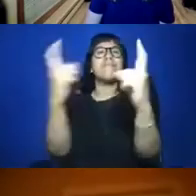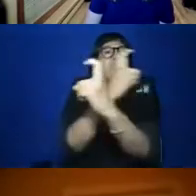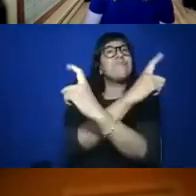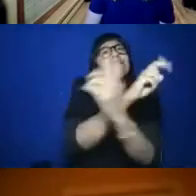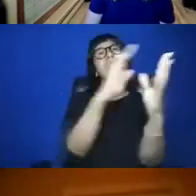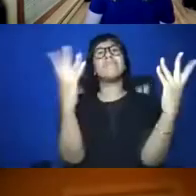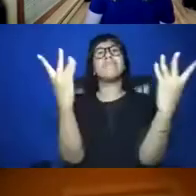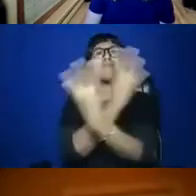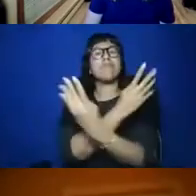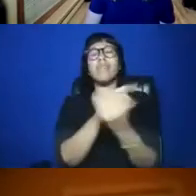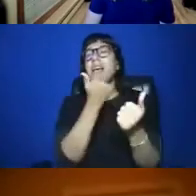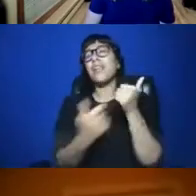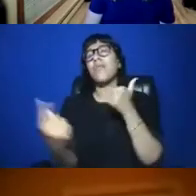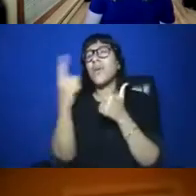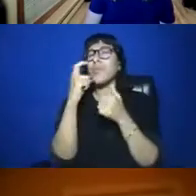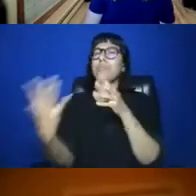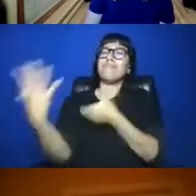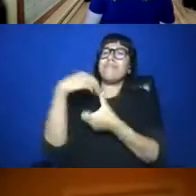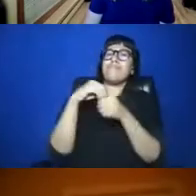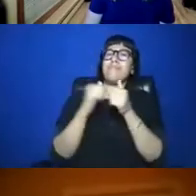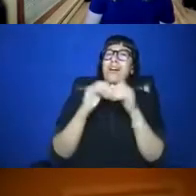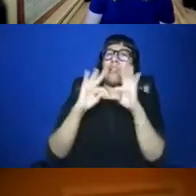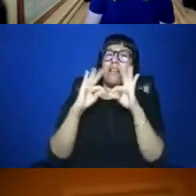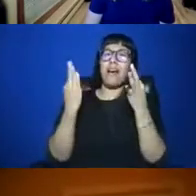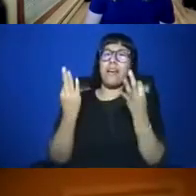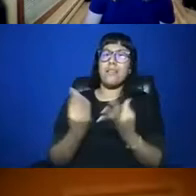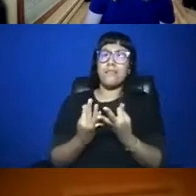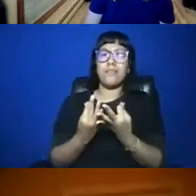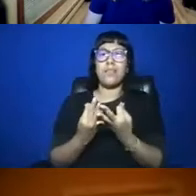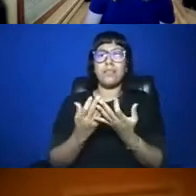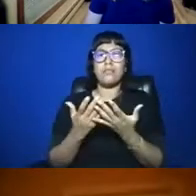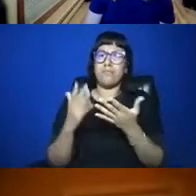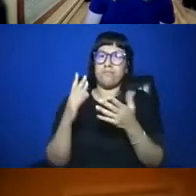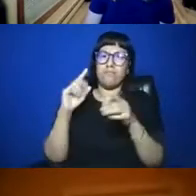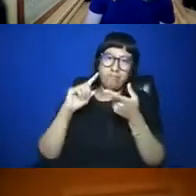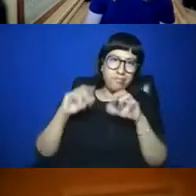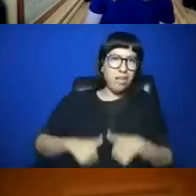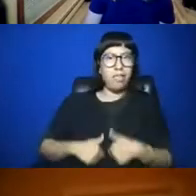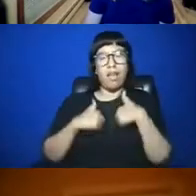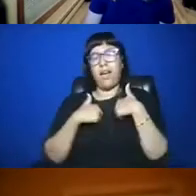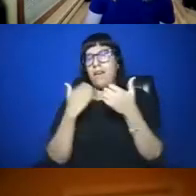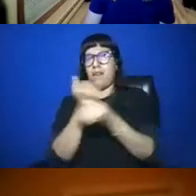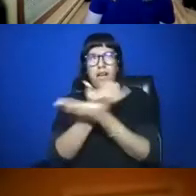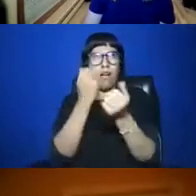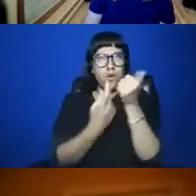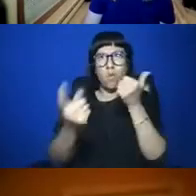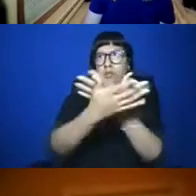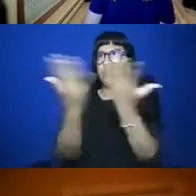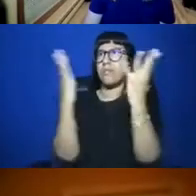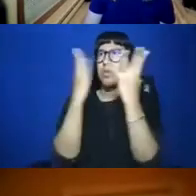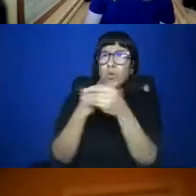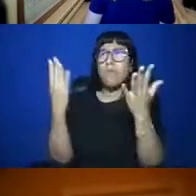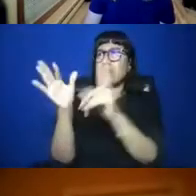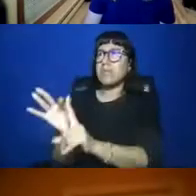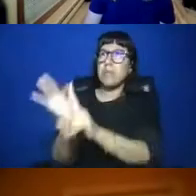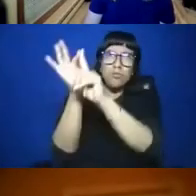to my life, and to recognize them. Everyone's beautiful. Everyone is special. So I